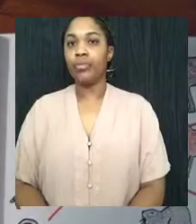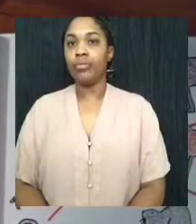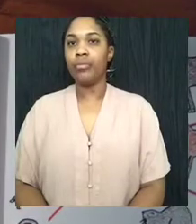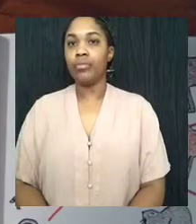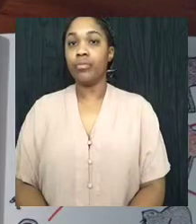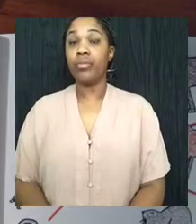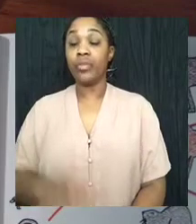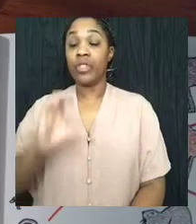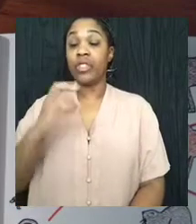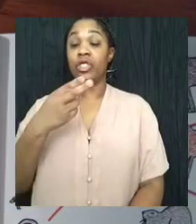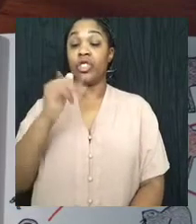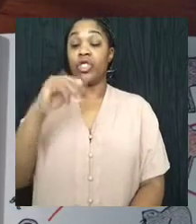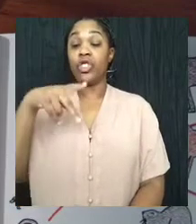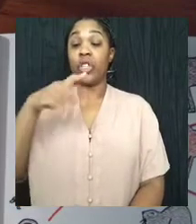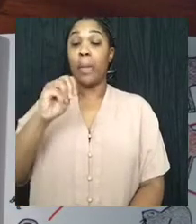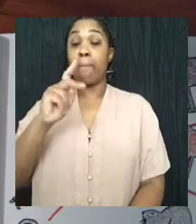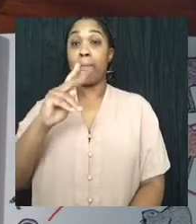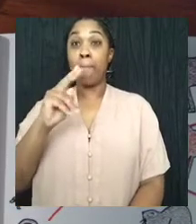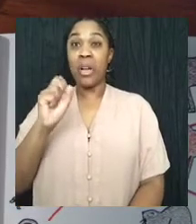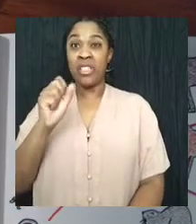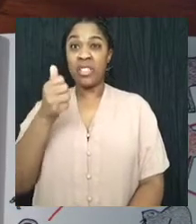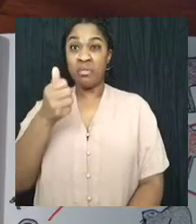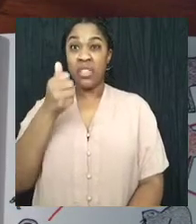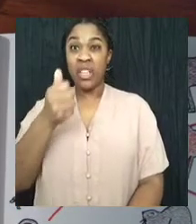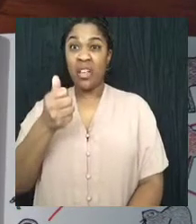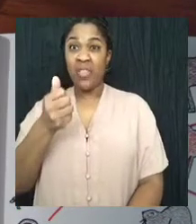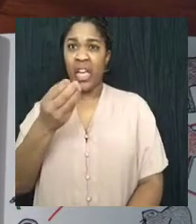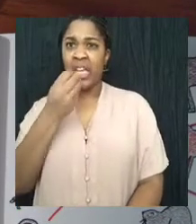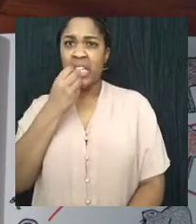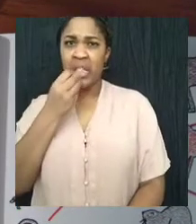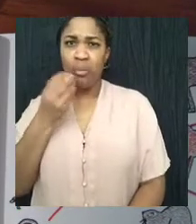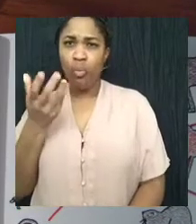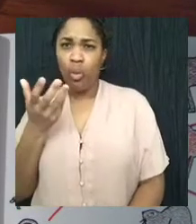And chipmunks themselves are eaten by weasels,